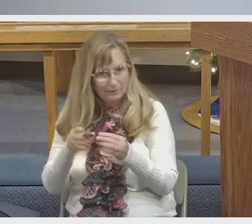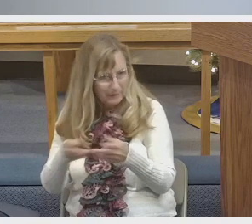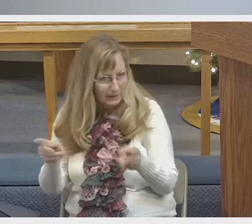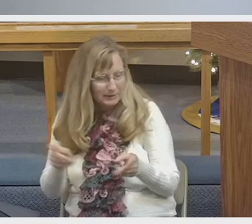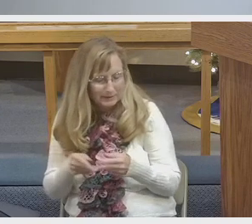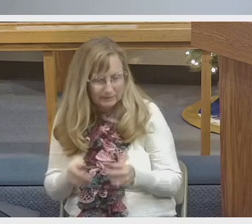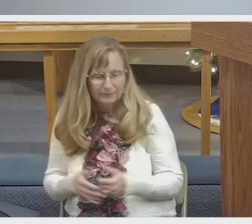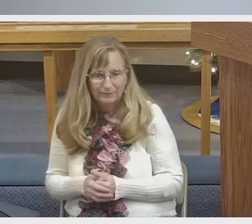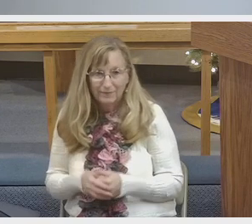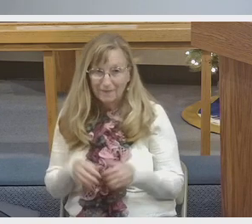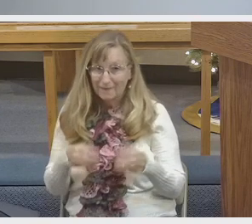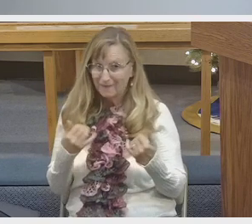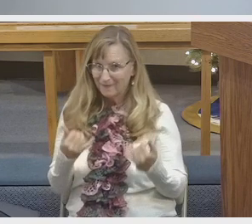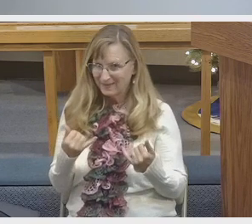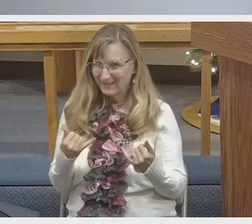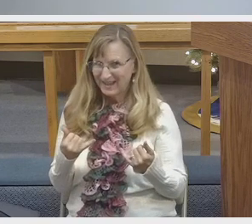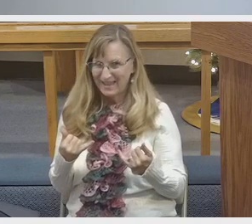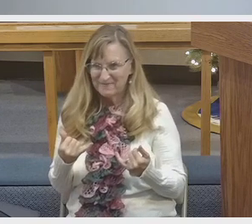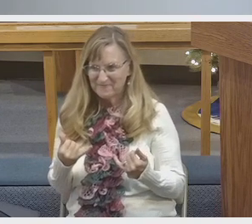But today,